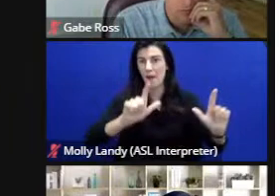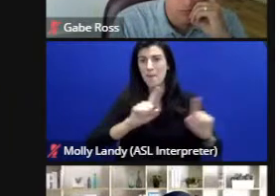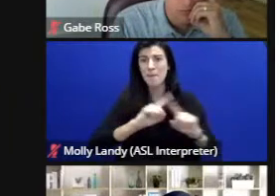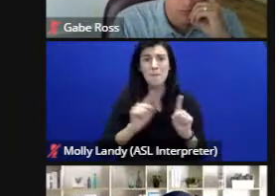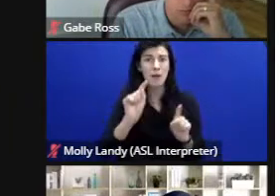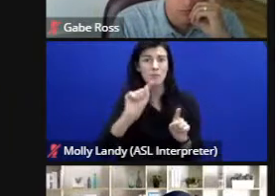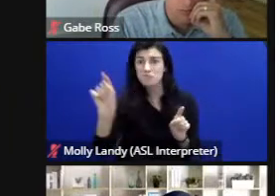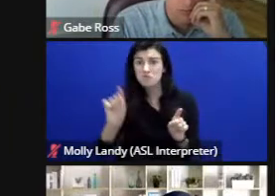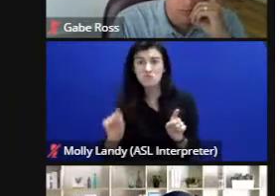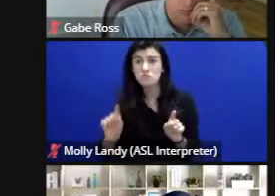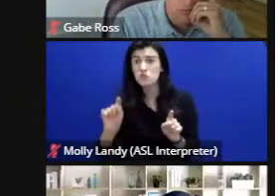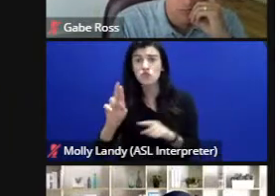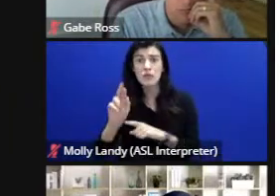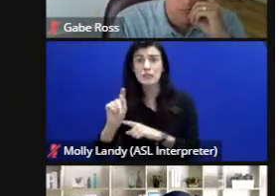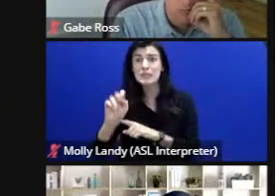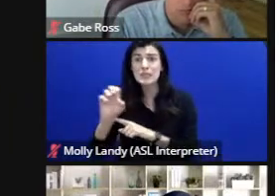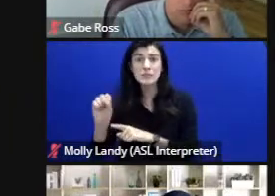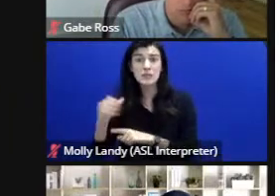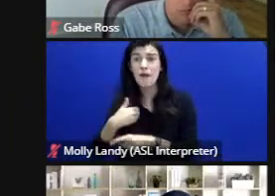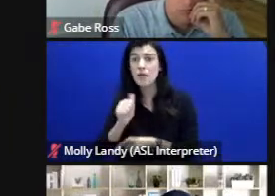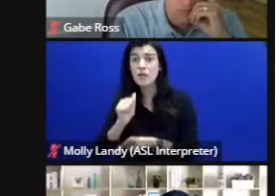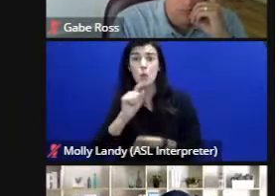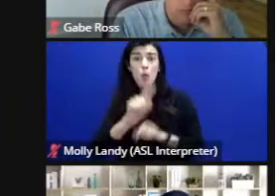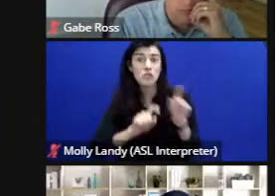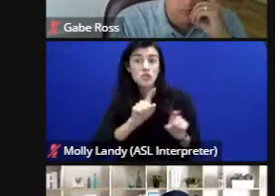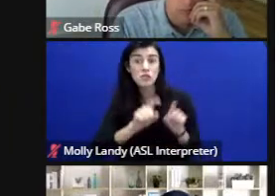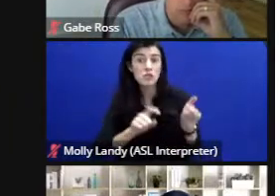of the trustees?